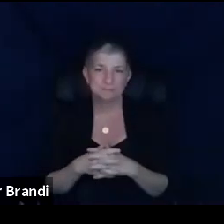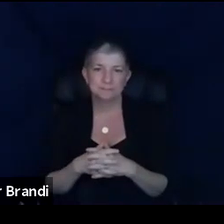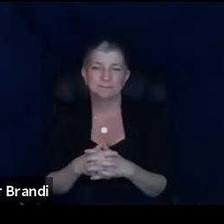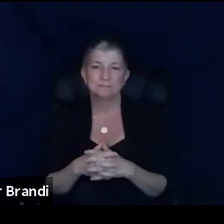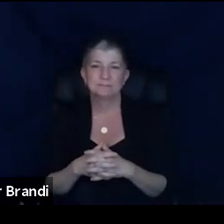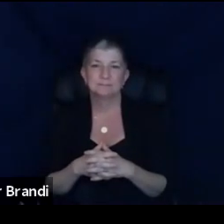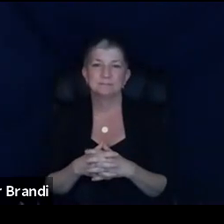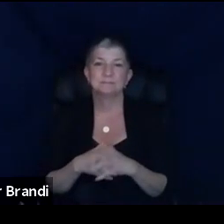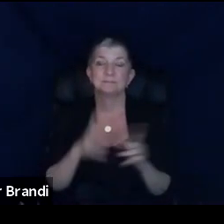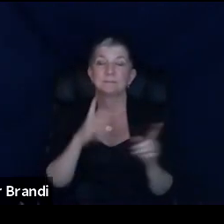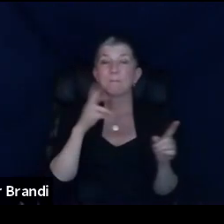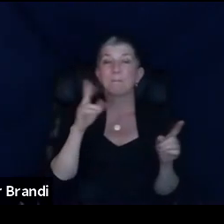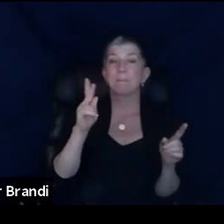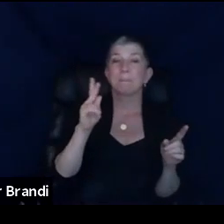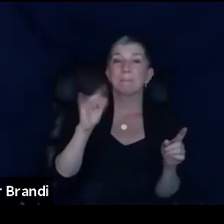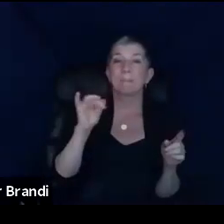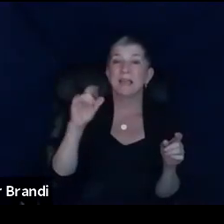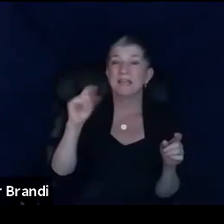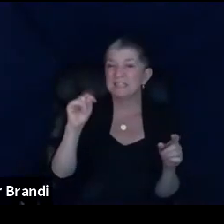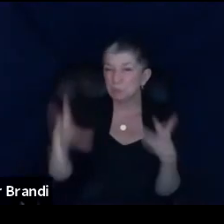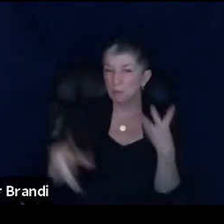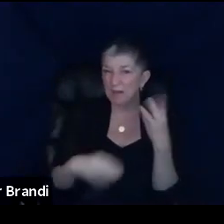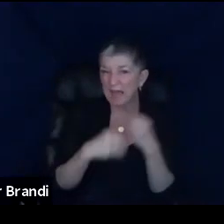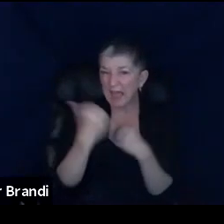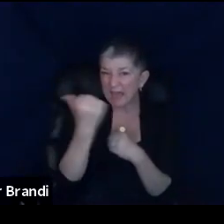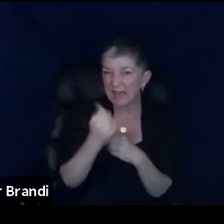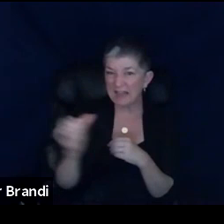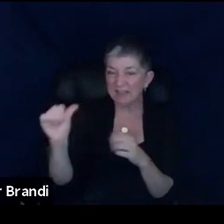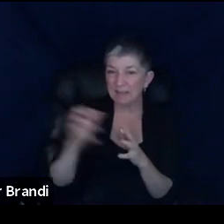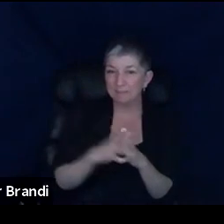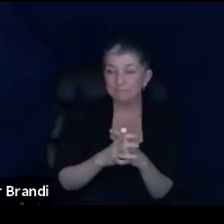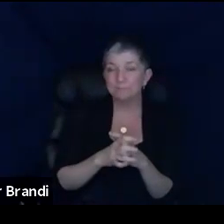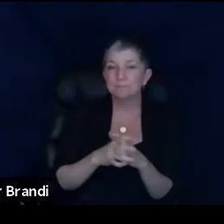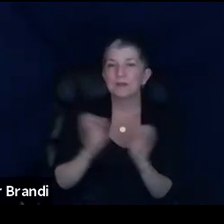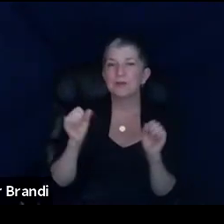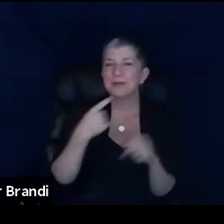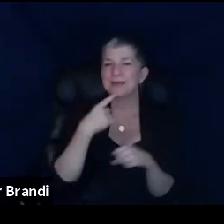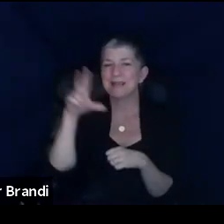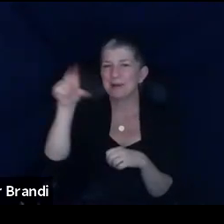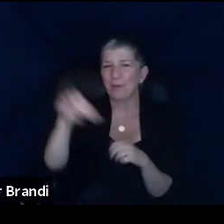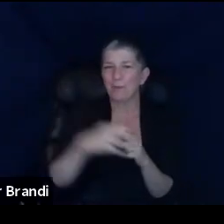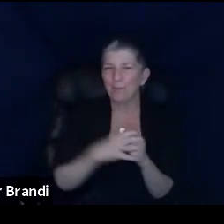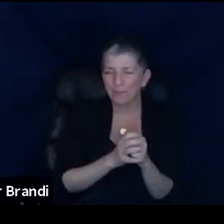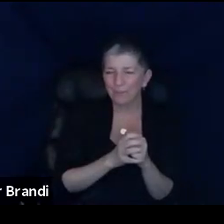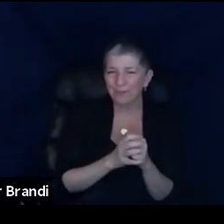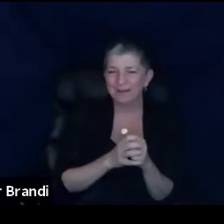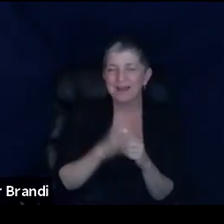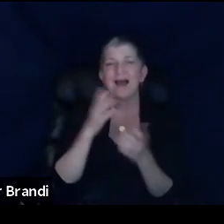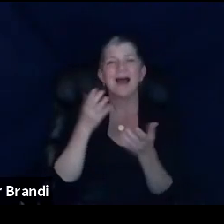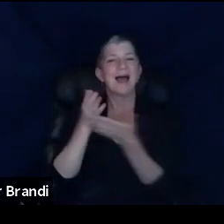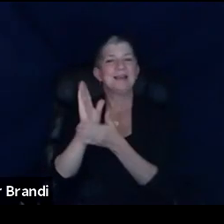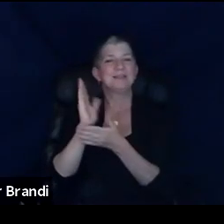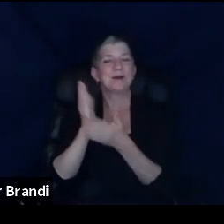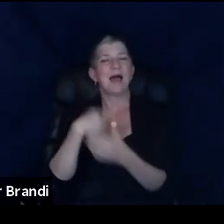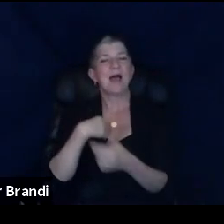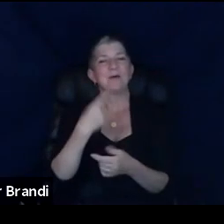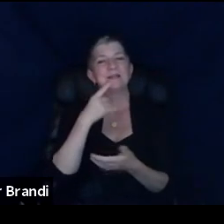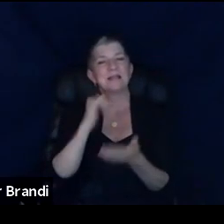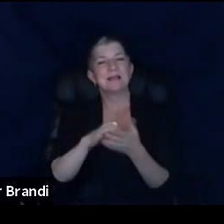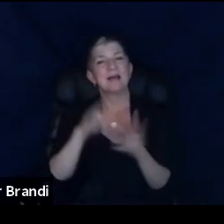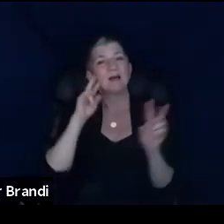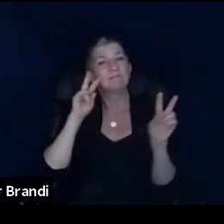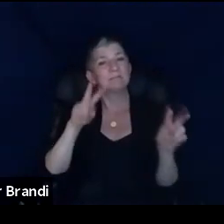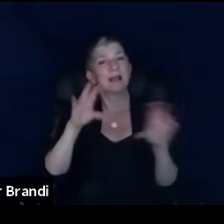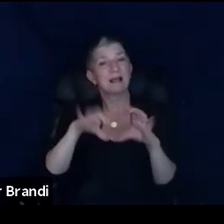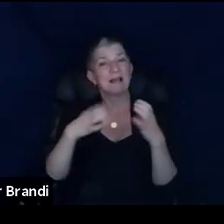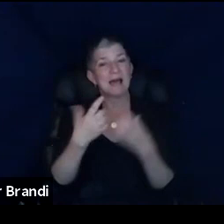Kitten, do you have anything that you want to add? You can say no if you don't. It's okay. I would say check out classes. We